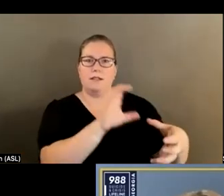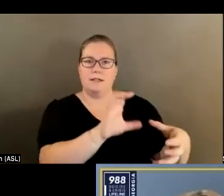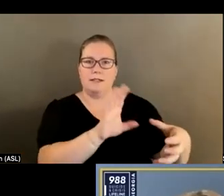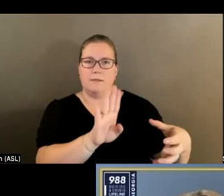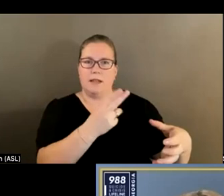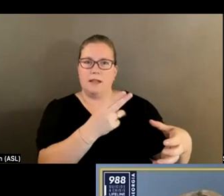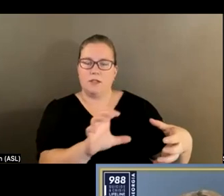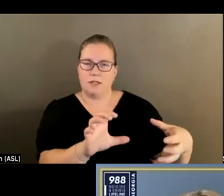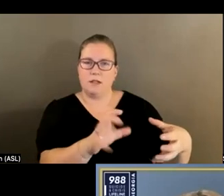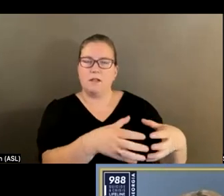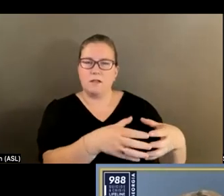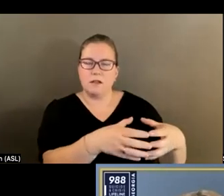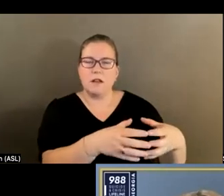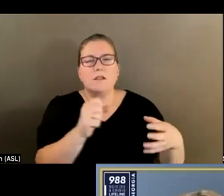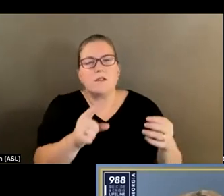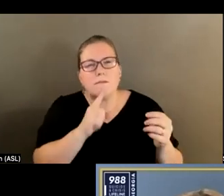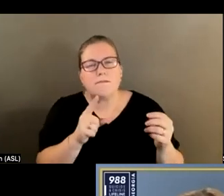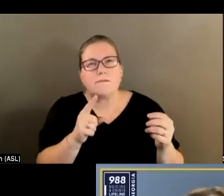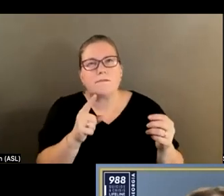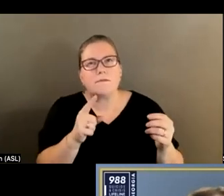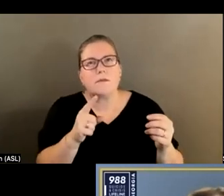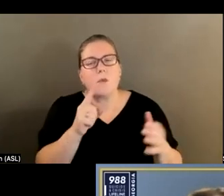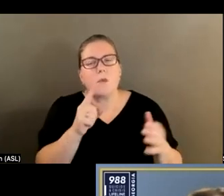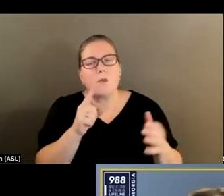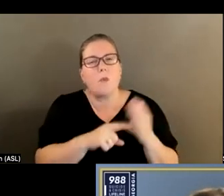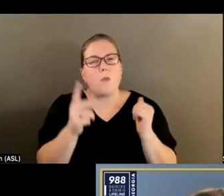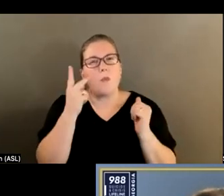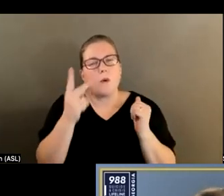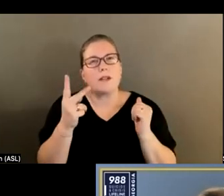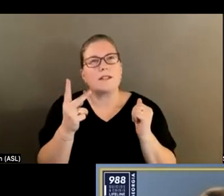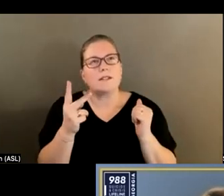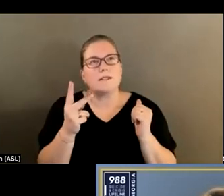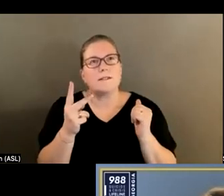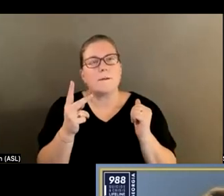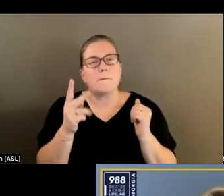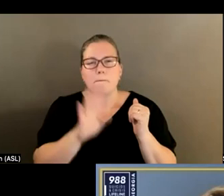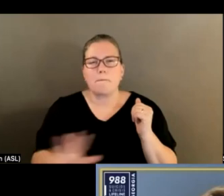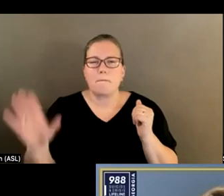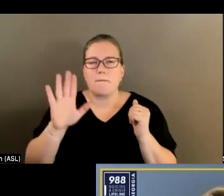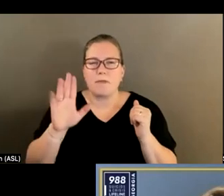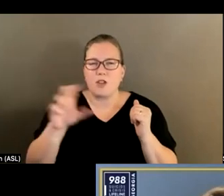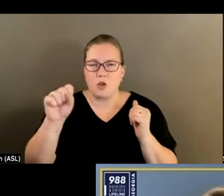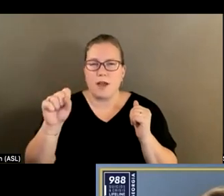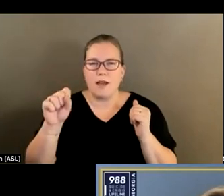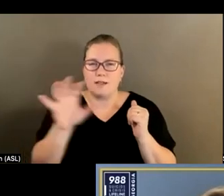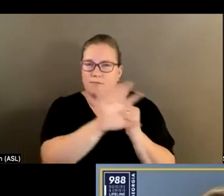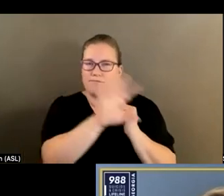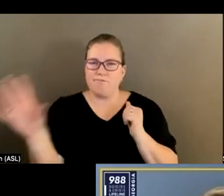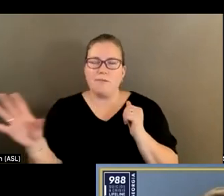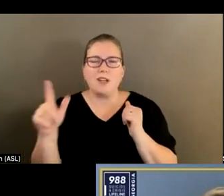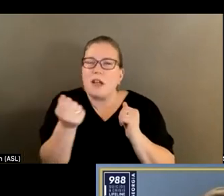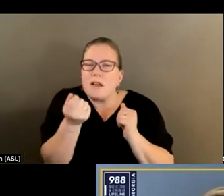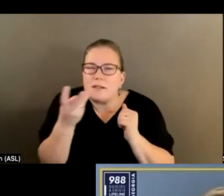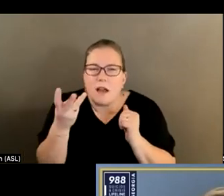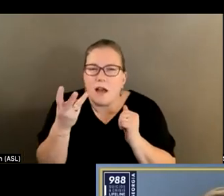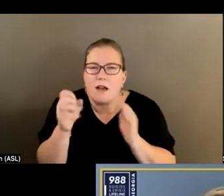CCBHCs. So really, I think what we see on the map is just a handful of states who are kind